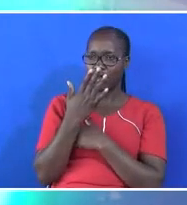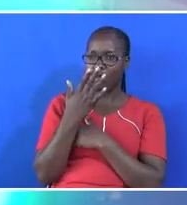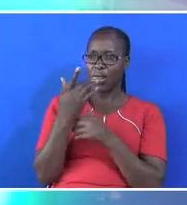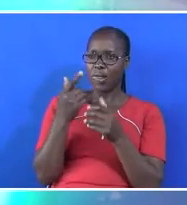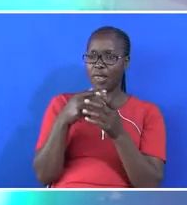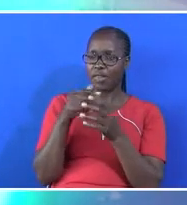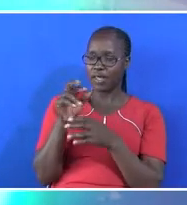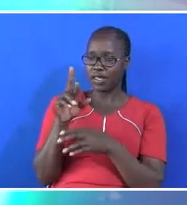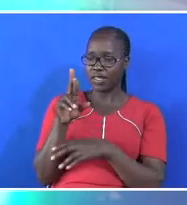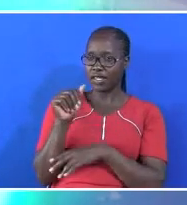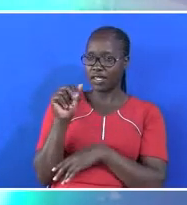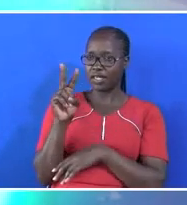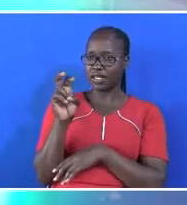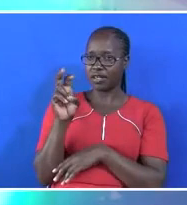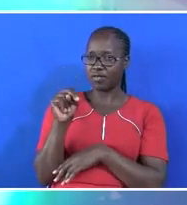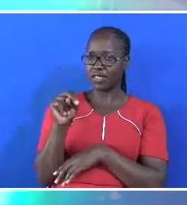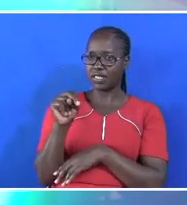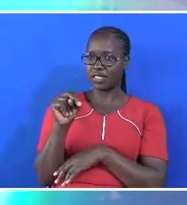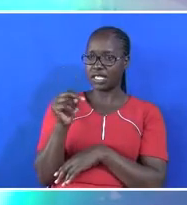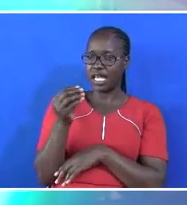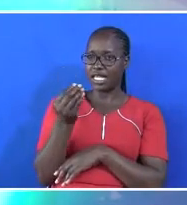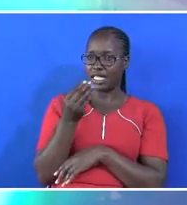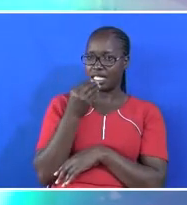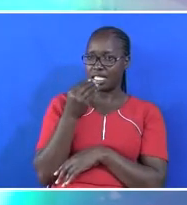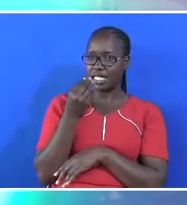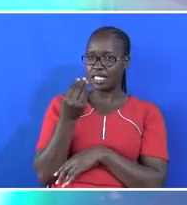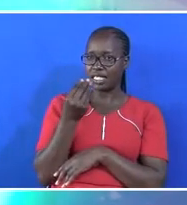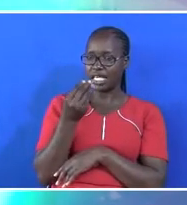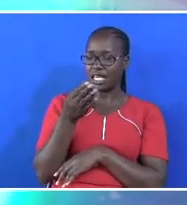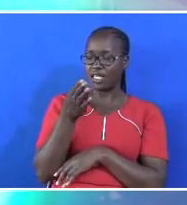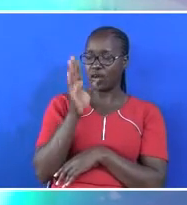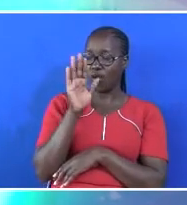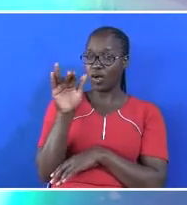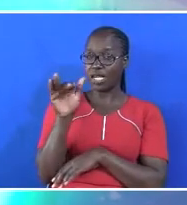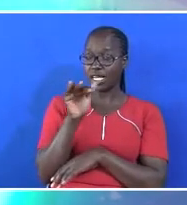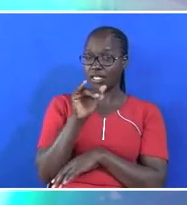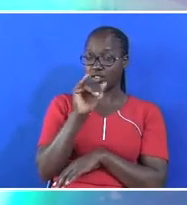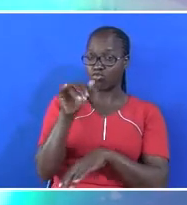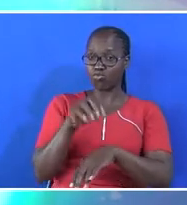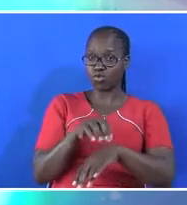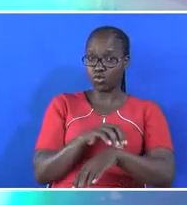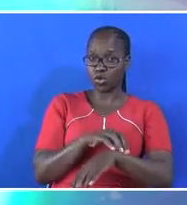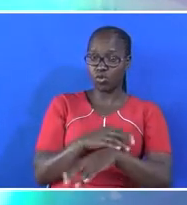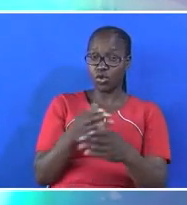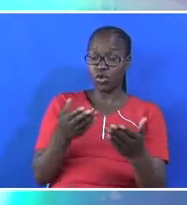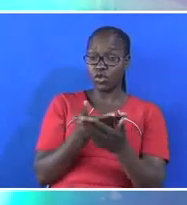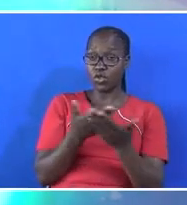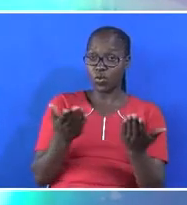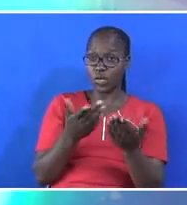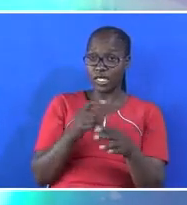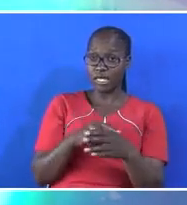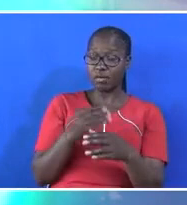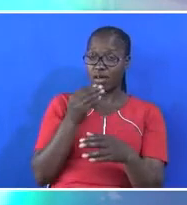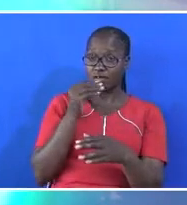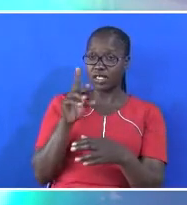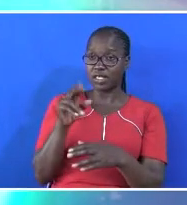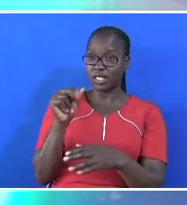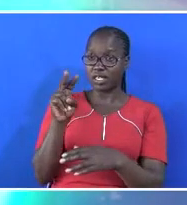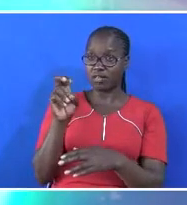the ravens are kept alive. And God is asking Job, where are you when I'm feeding the ravens? Where are